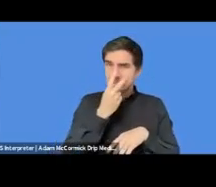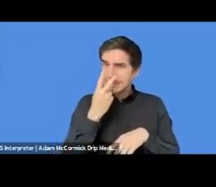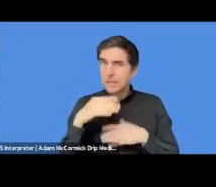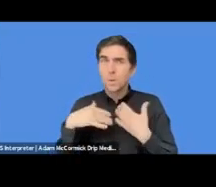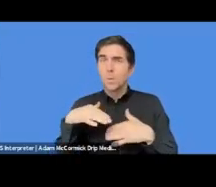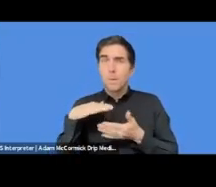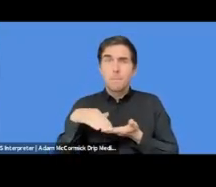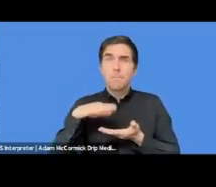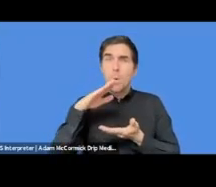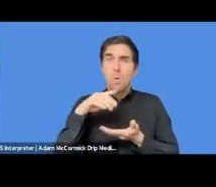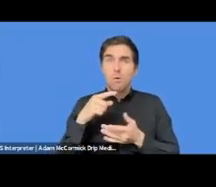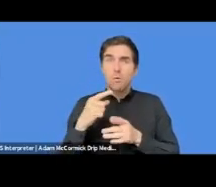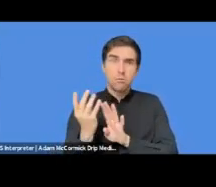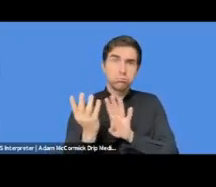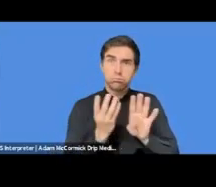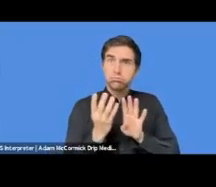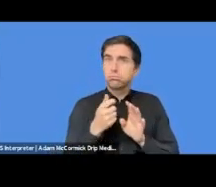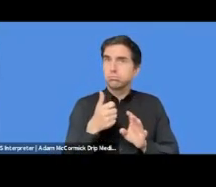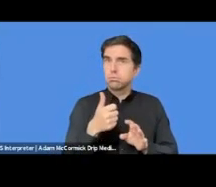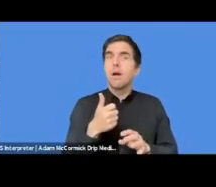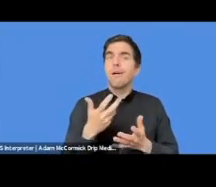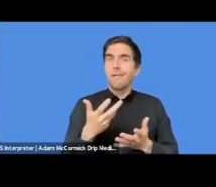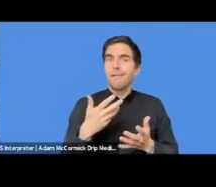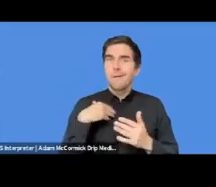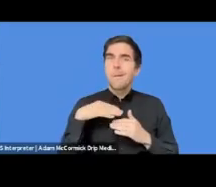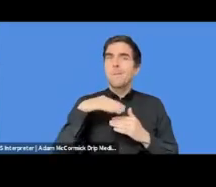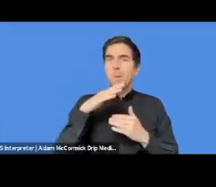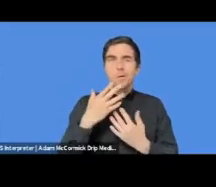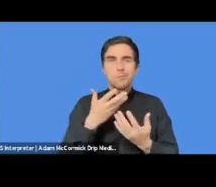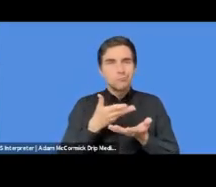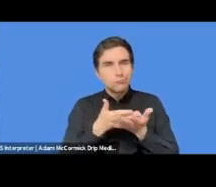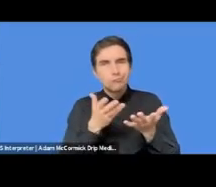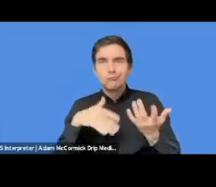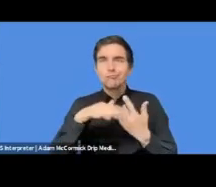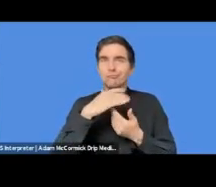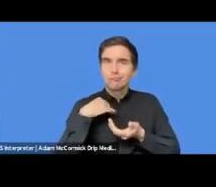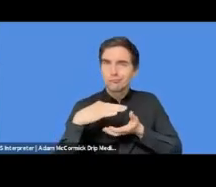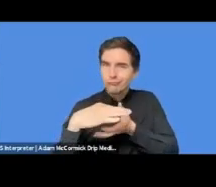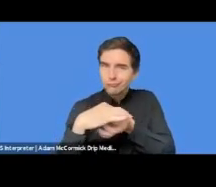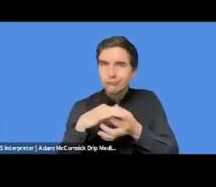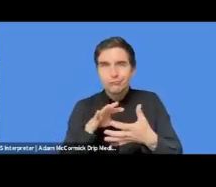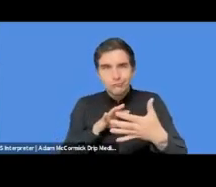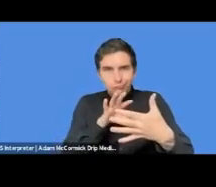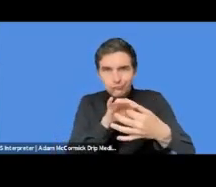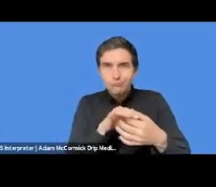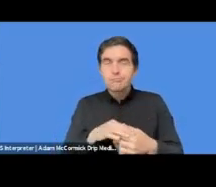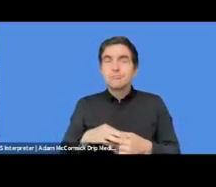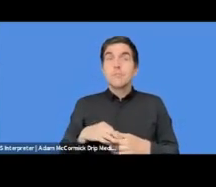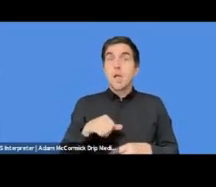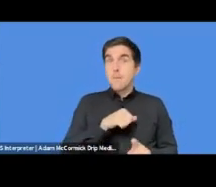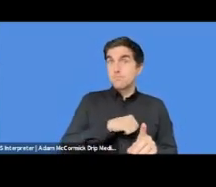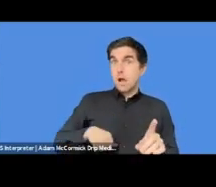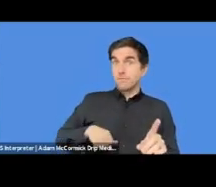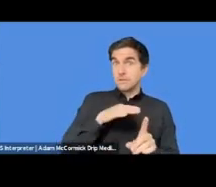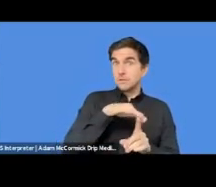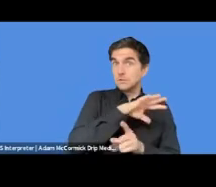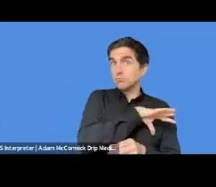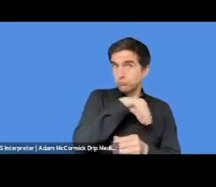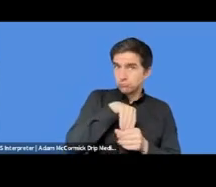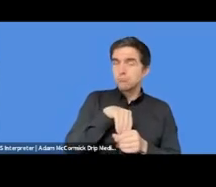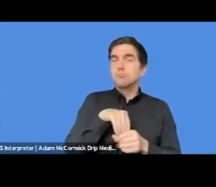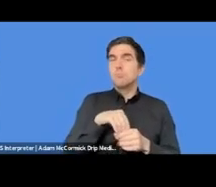improved public partnership. So we've also seen the private sector coming in to supplement